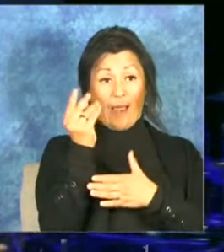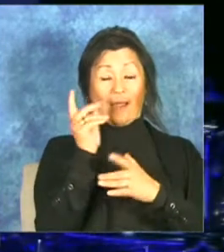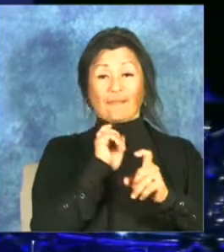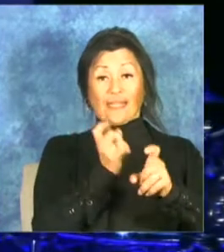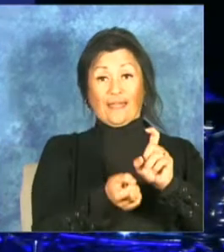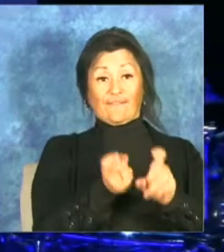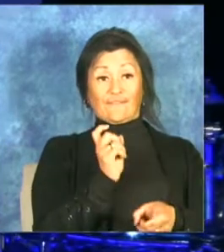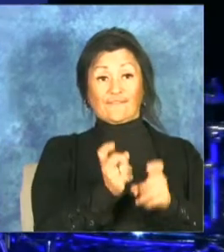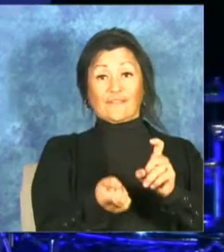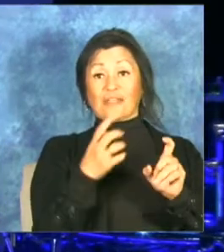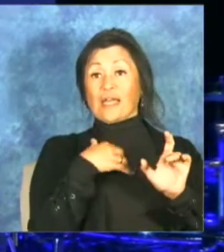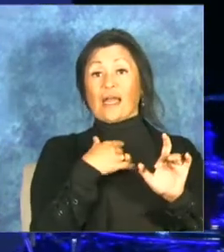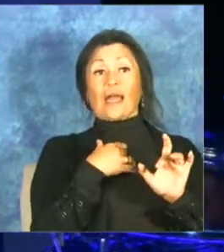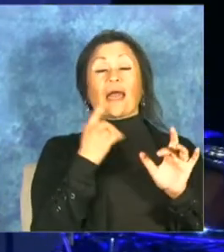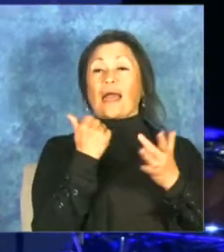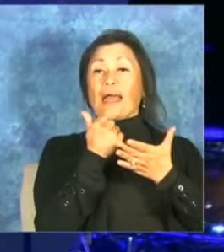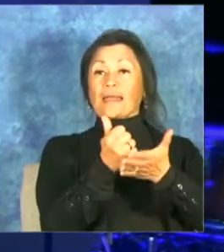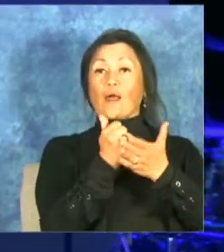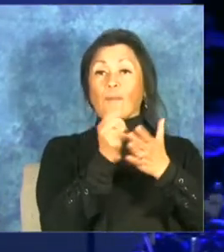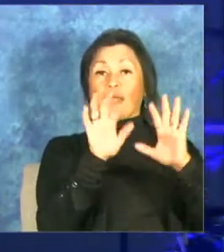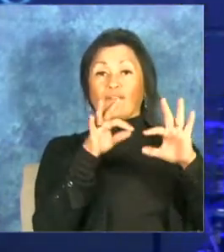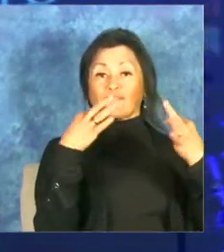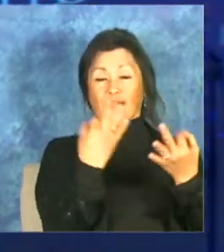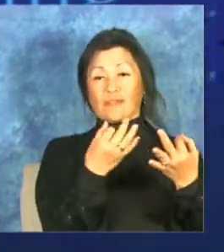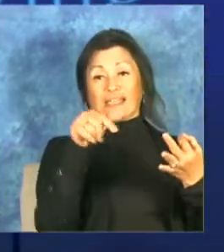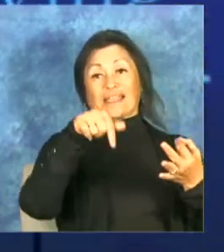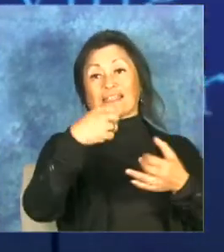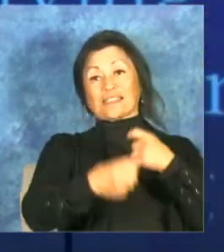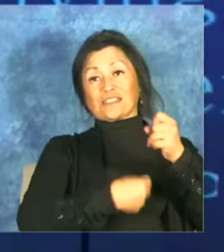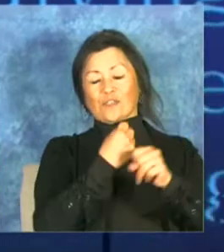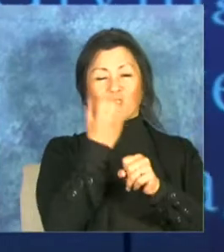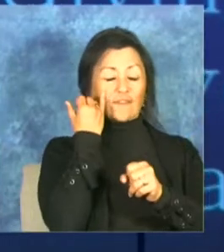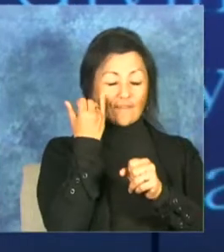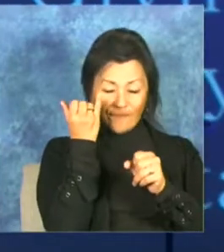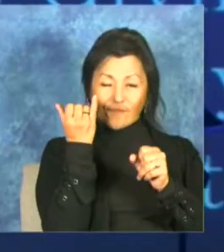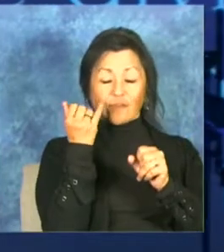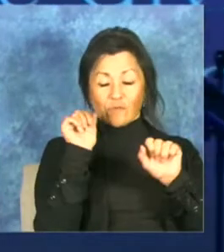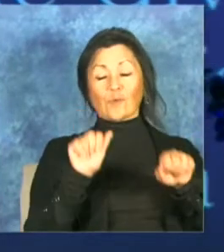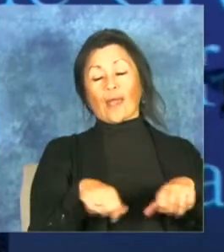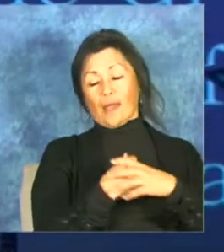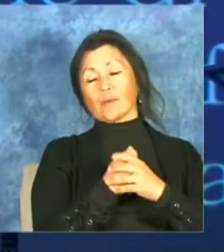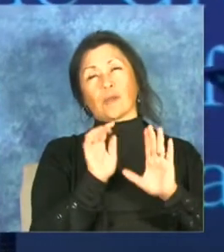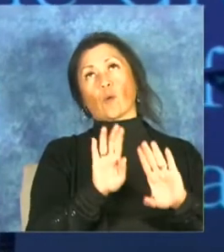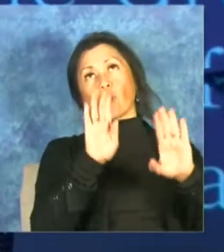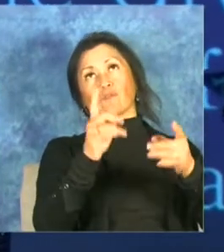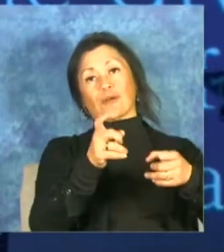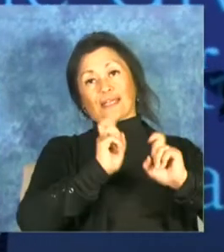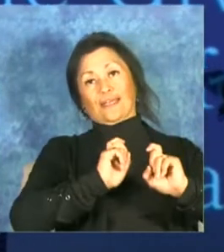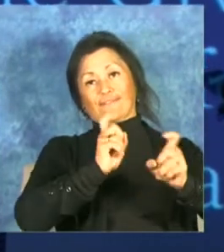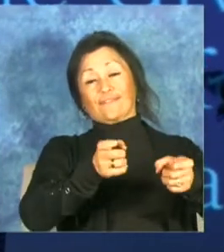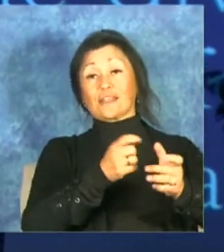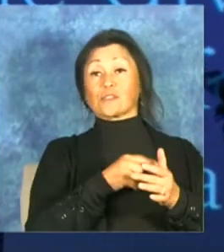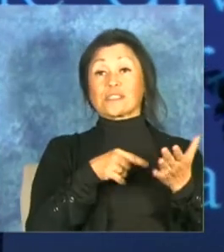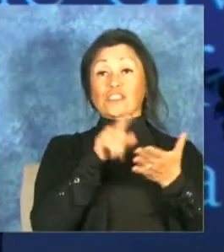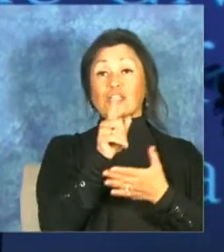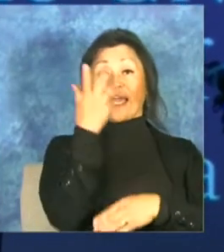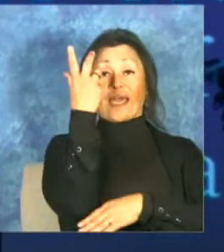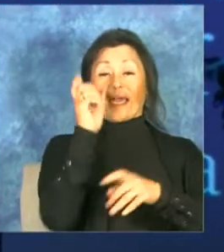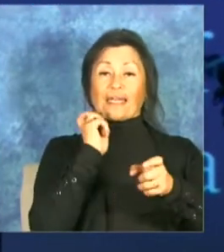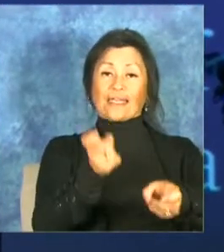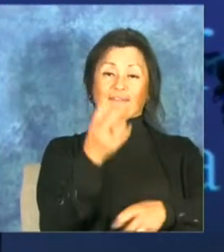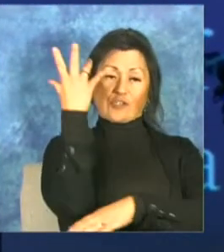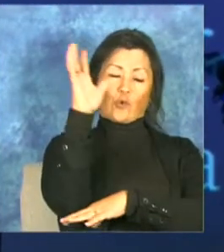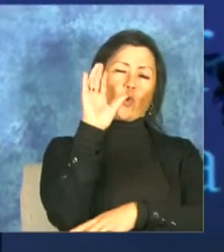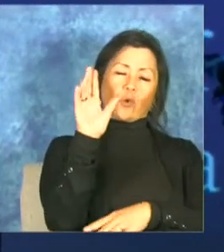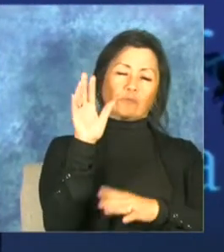gifts and consider helping a family this year if you would. It would be a great gift to us. So check out Giving Tree. You can also stop at